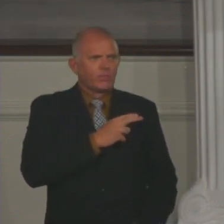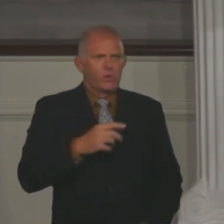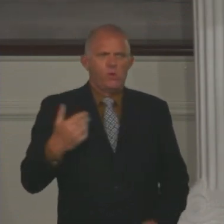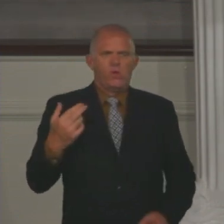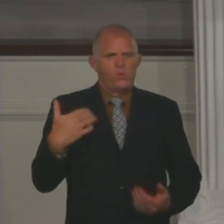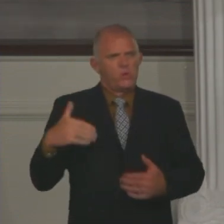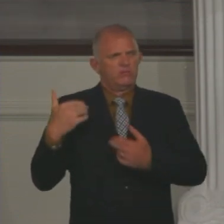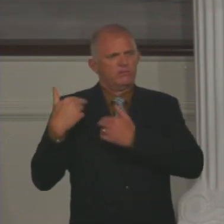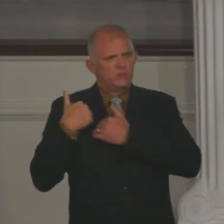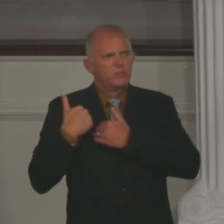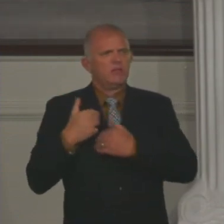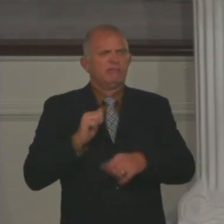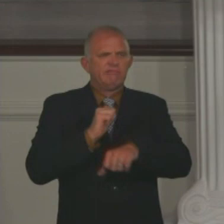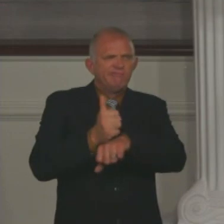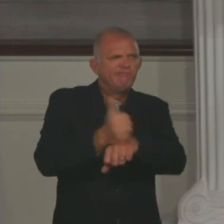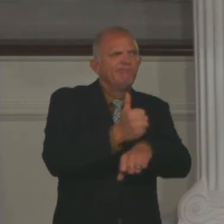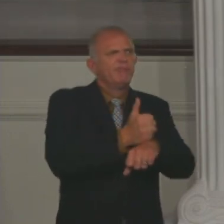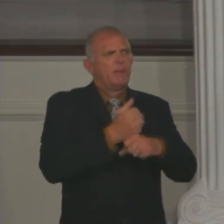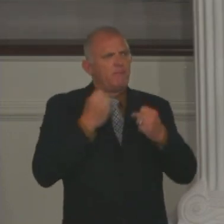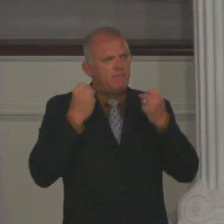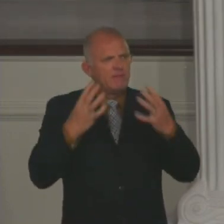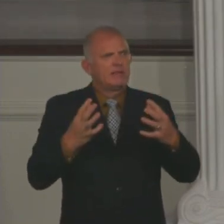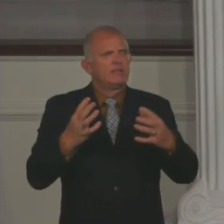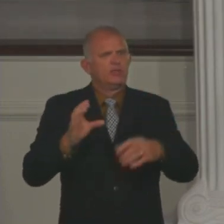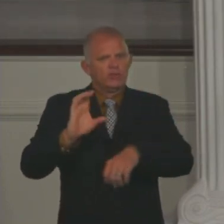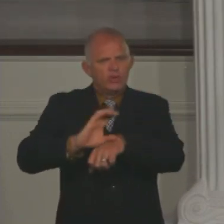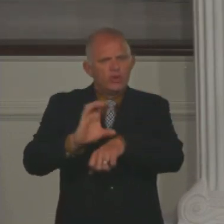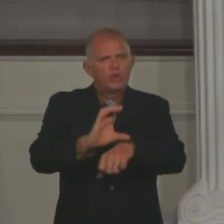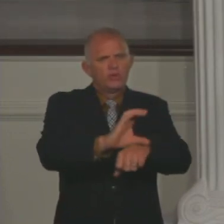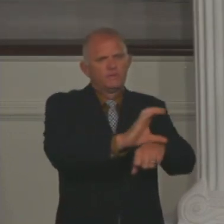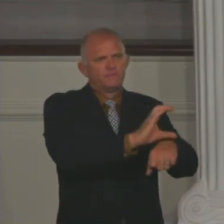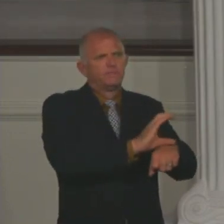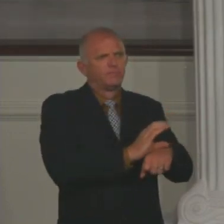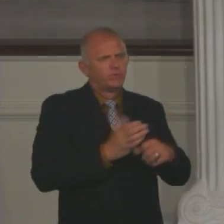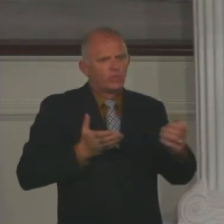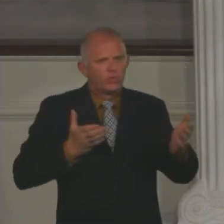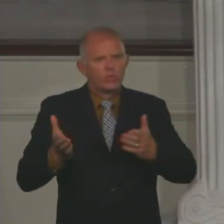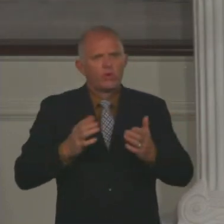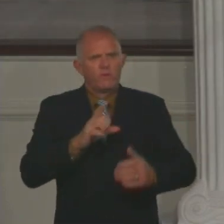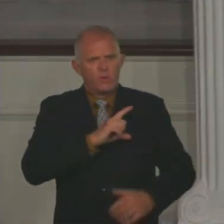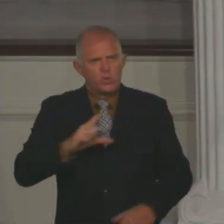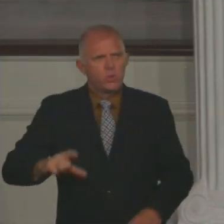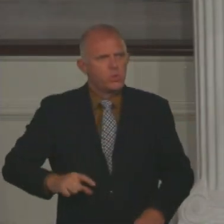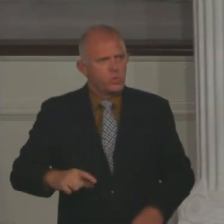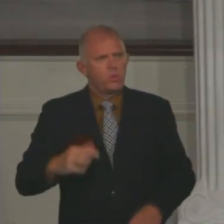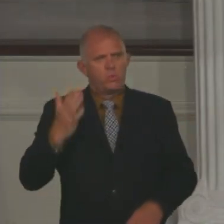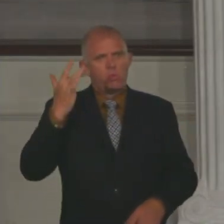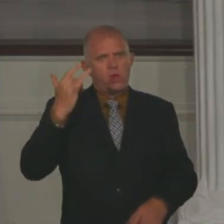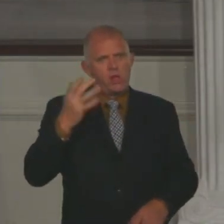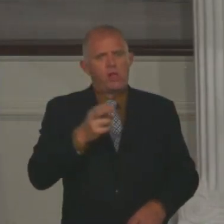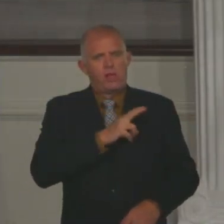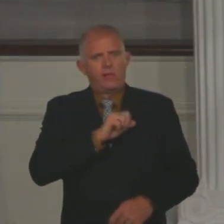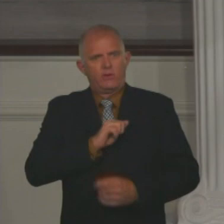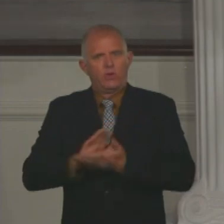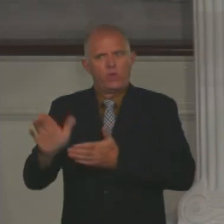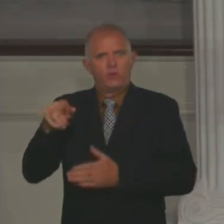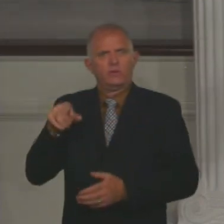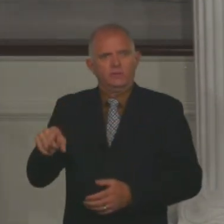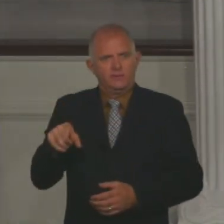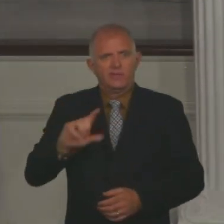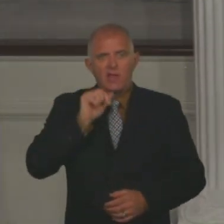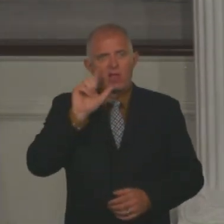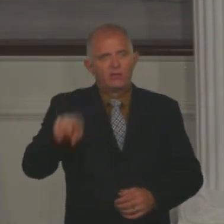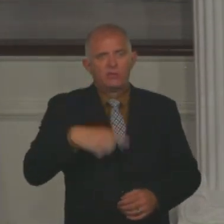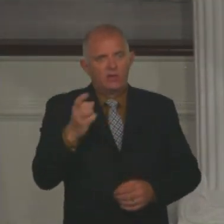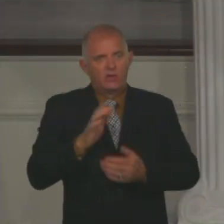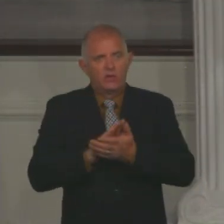local churches than any other college that he's familiar with. A lot of folks are training folks, and we're not the only college. We're not necessarily the best